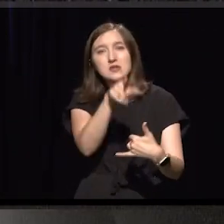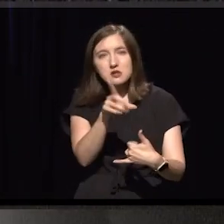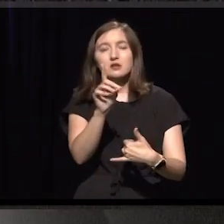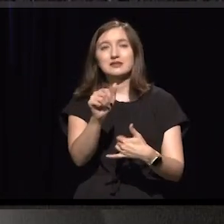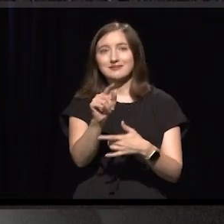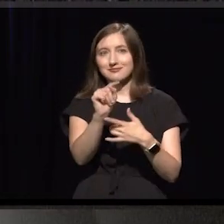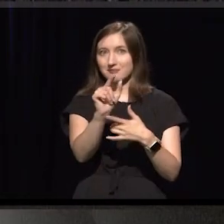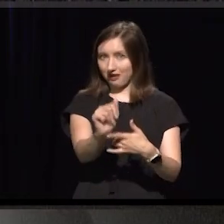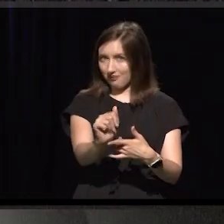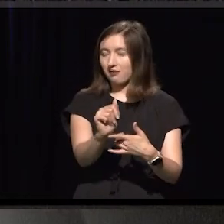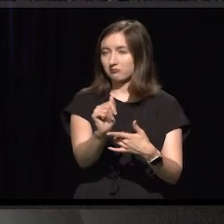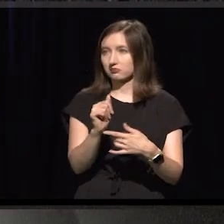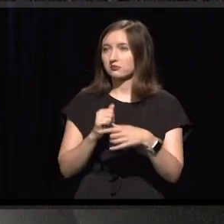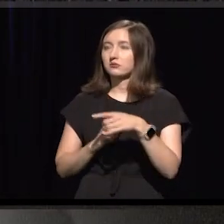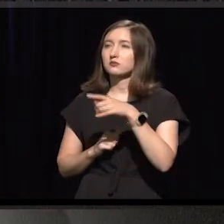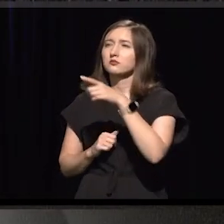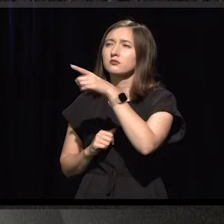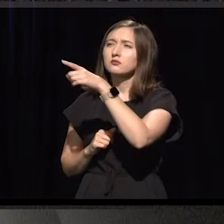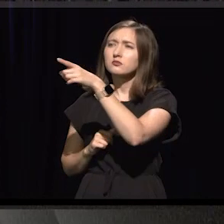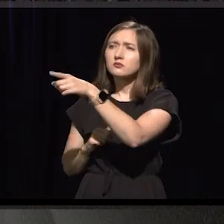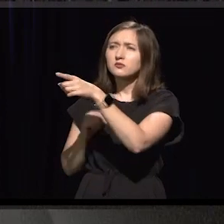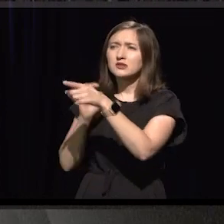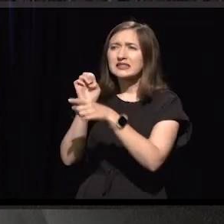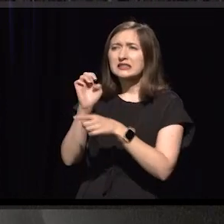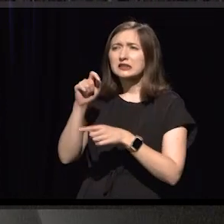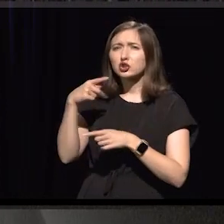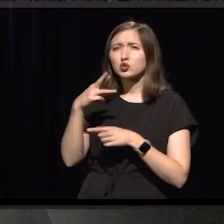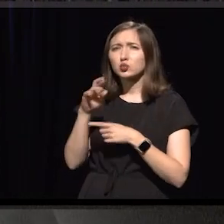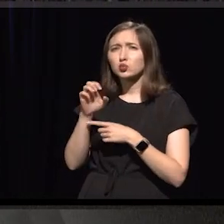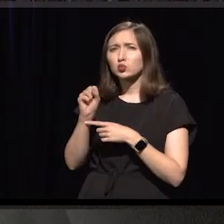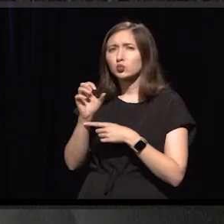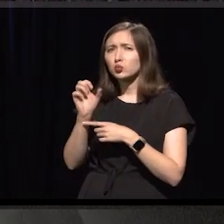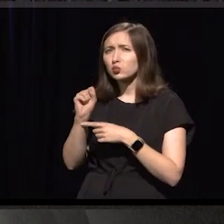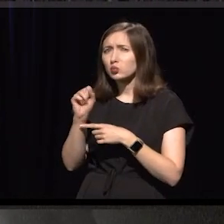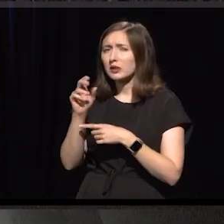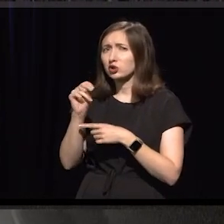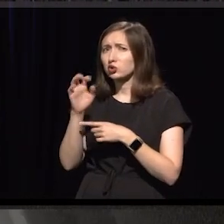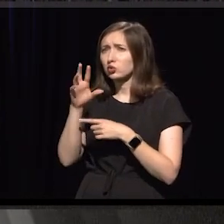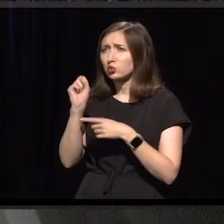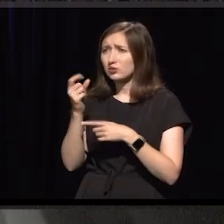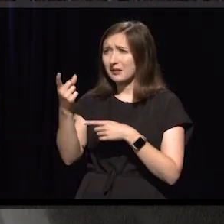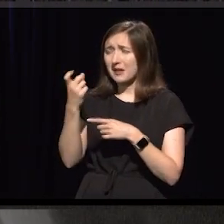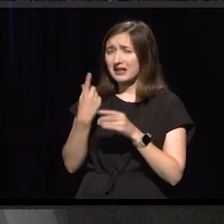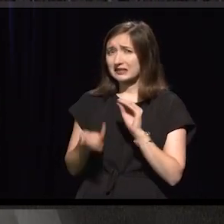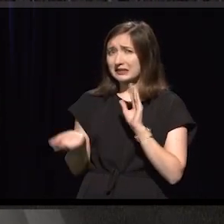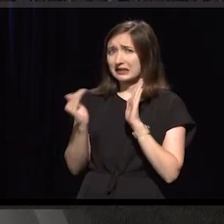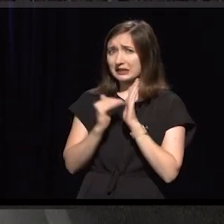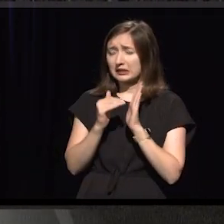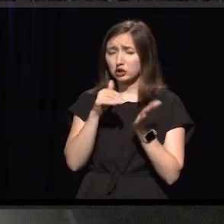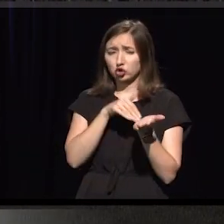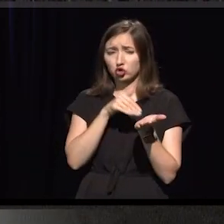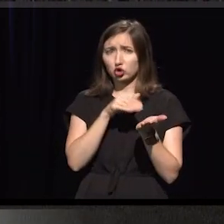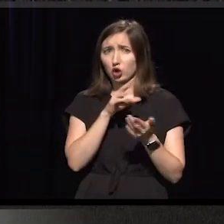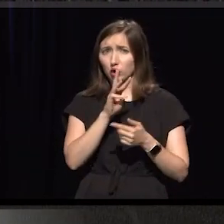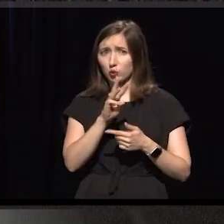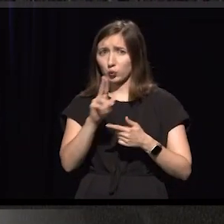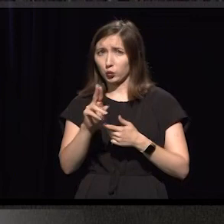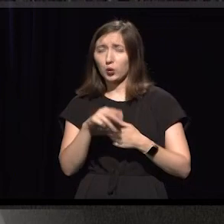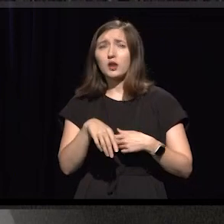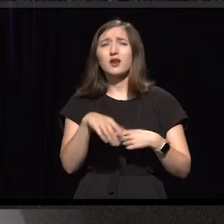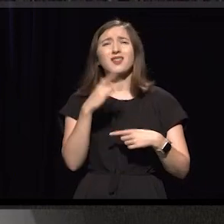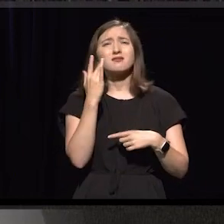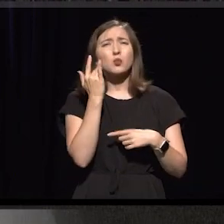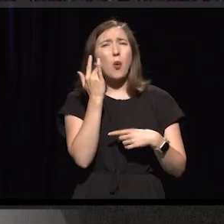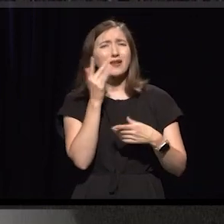Krista Taralba with the Express News asked to revisit one of the questions she asked Dr. Wu. Because our universities are opening this month and they're